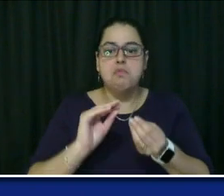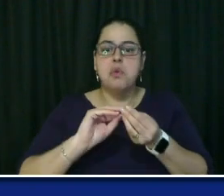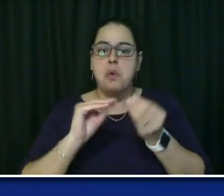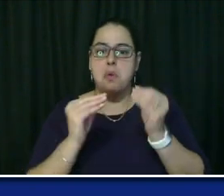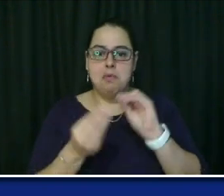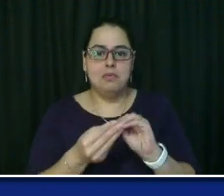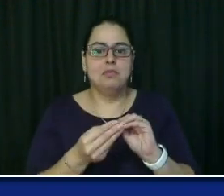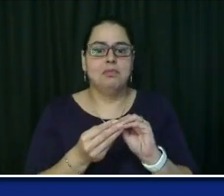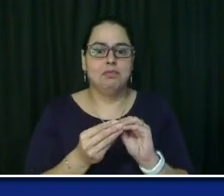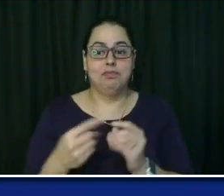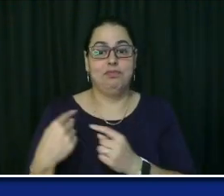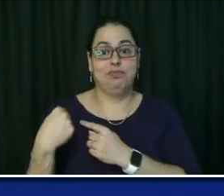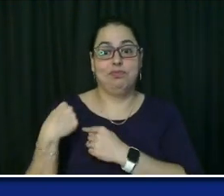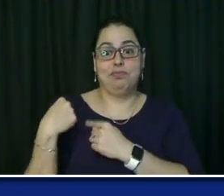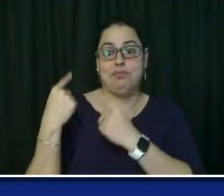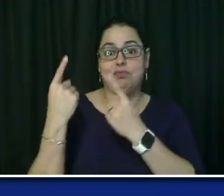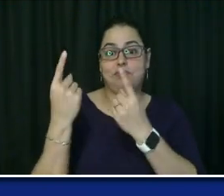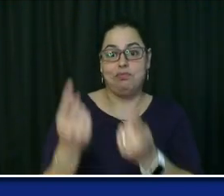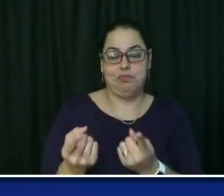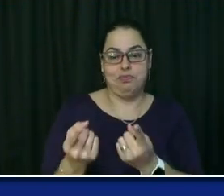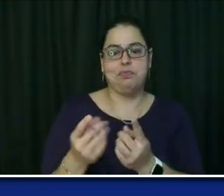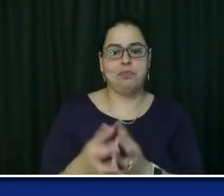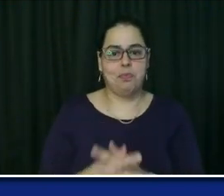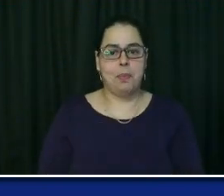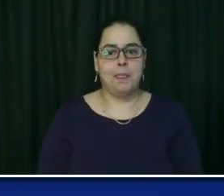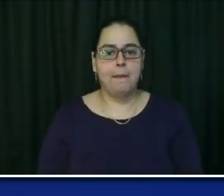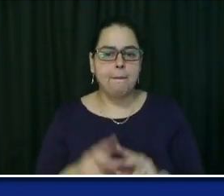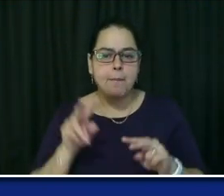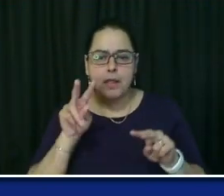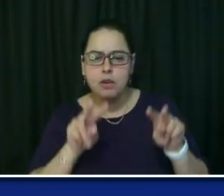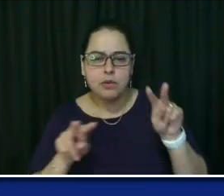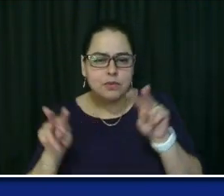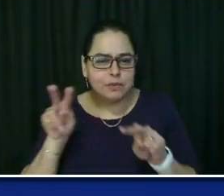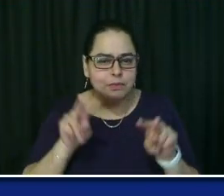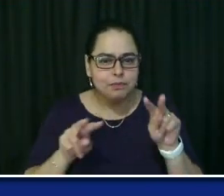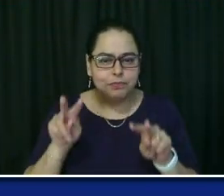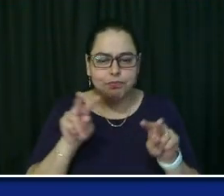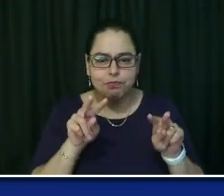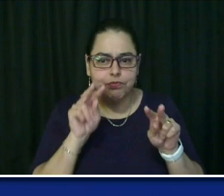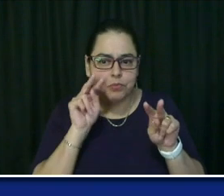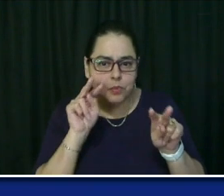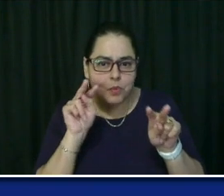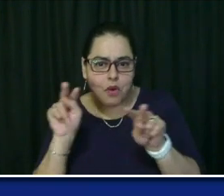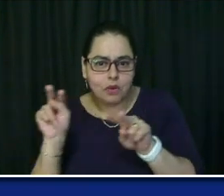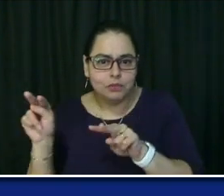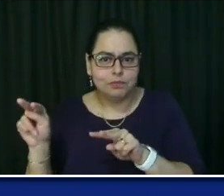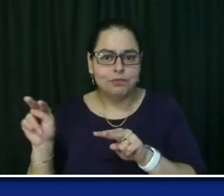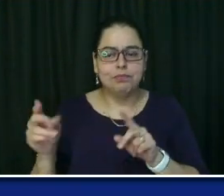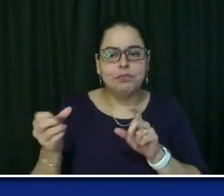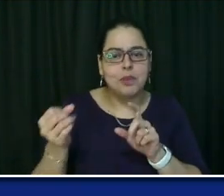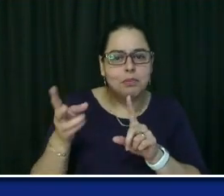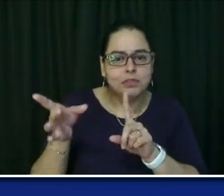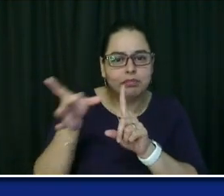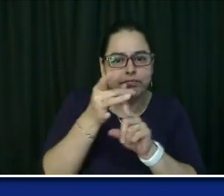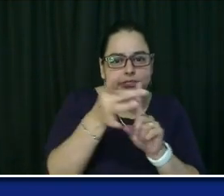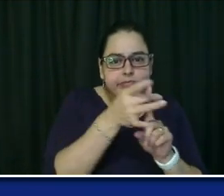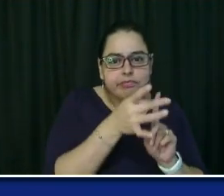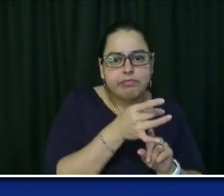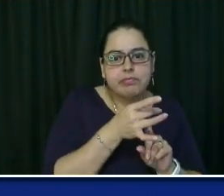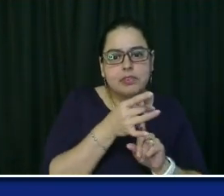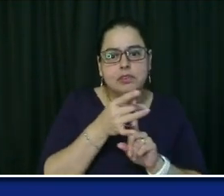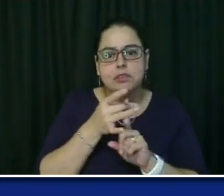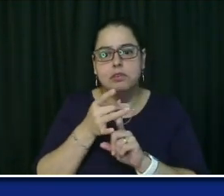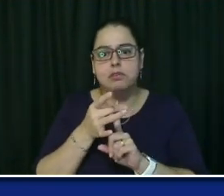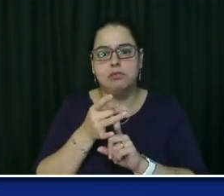detail. Sunday is one of the days we probably test the least amount of people of the 7 days of the week, but we tested overnight about